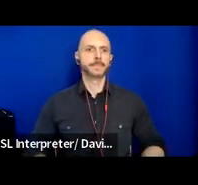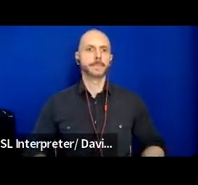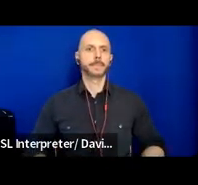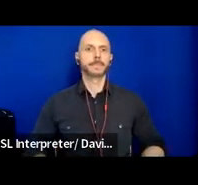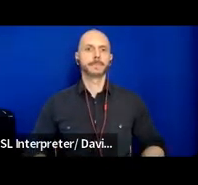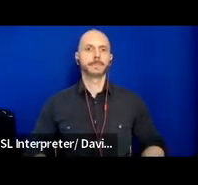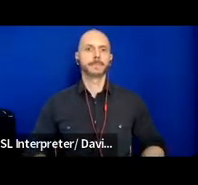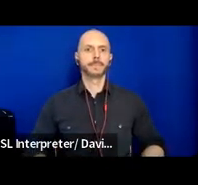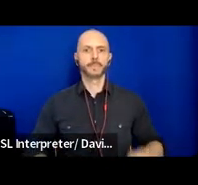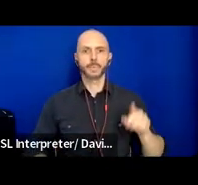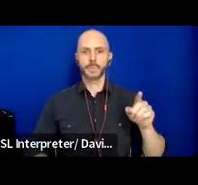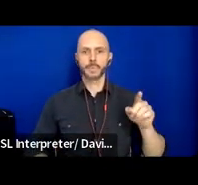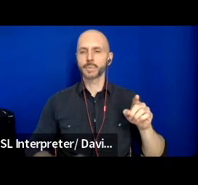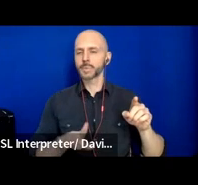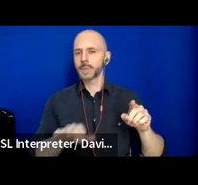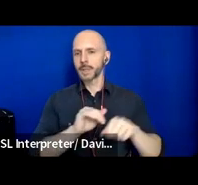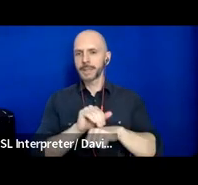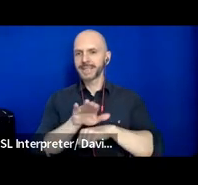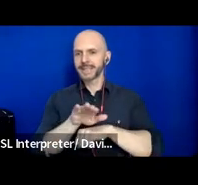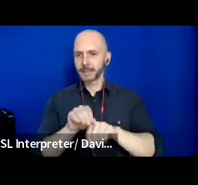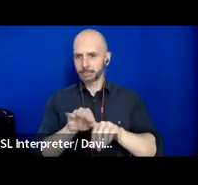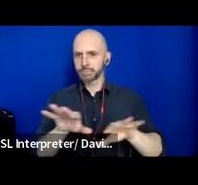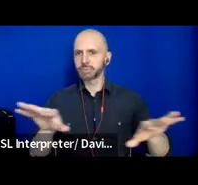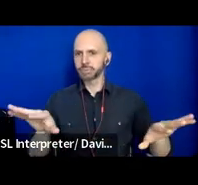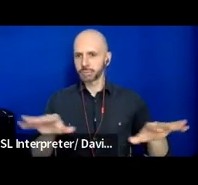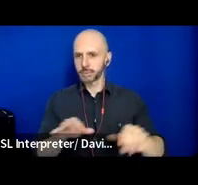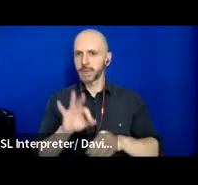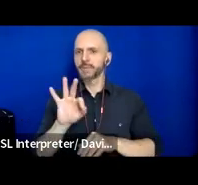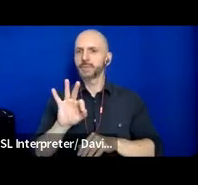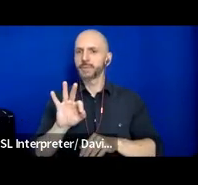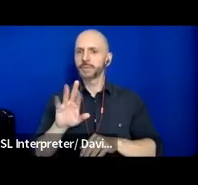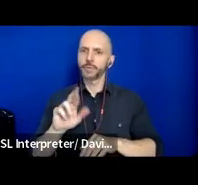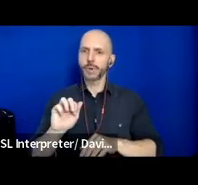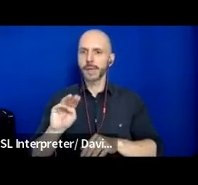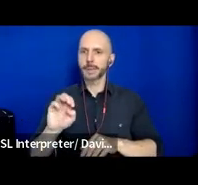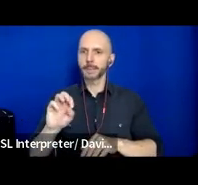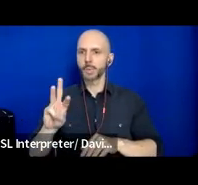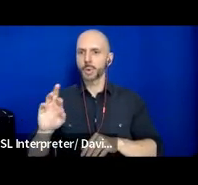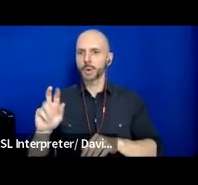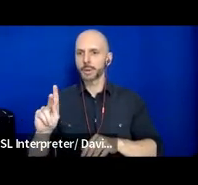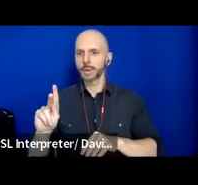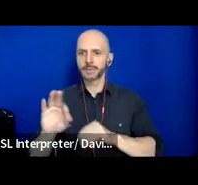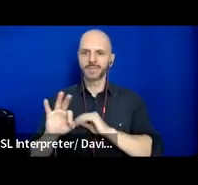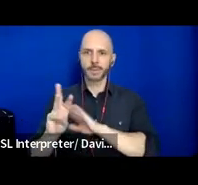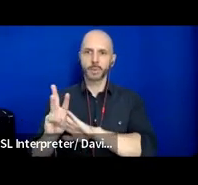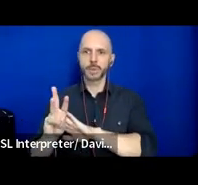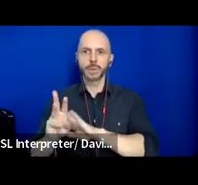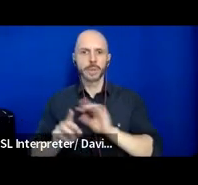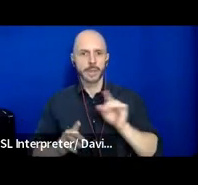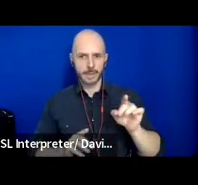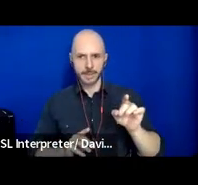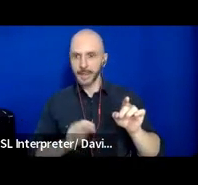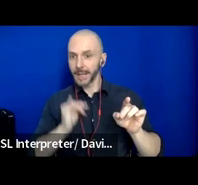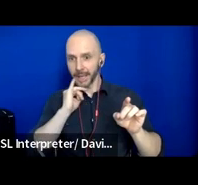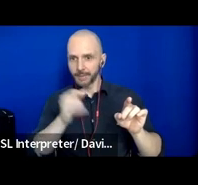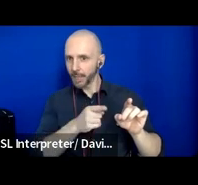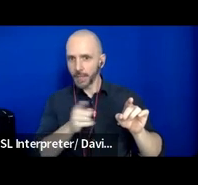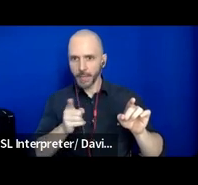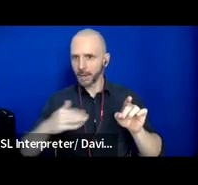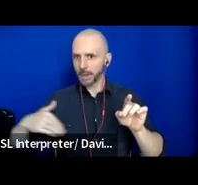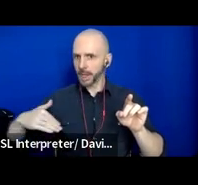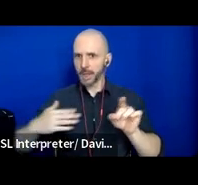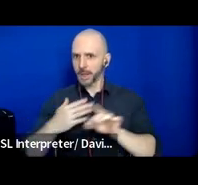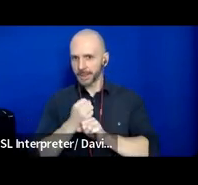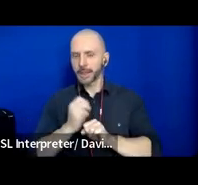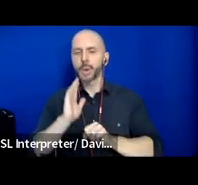sent this out ahead, and if not, we'll make sure anything that we didn't send you that we think will be useful for you to have, we'll certainly follow up with. And so when we think